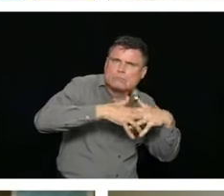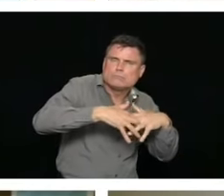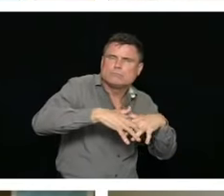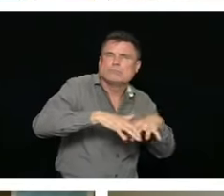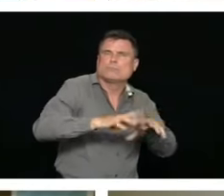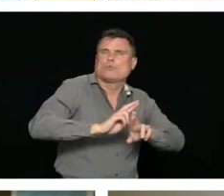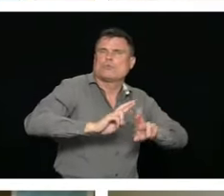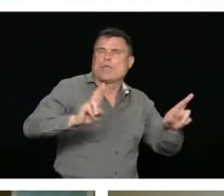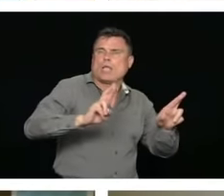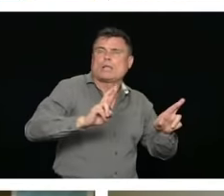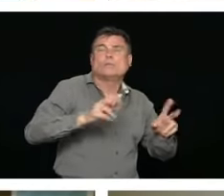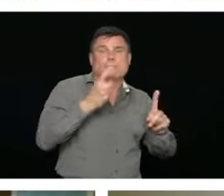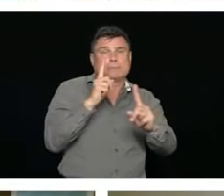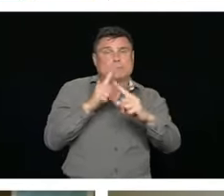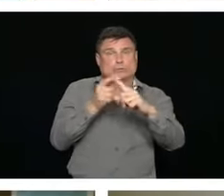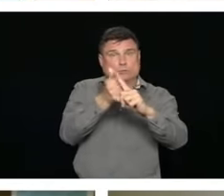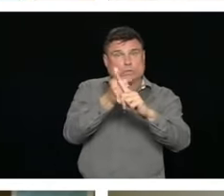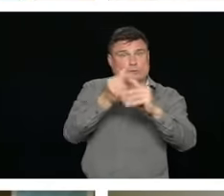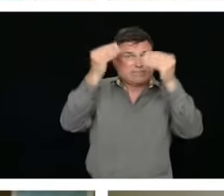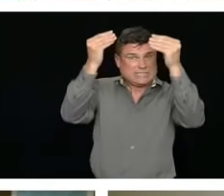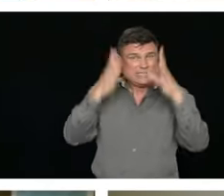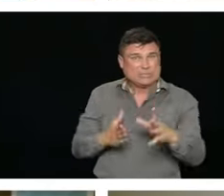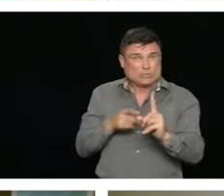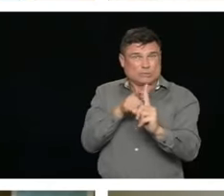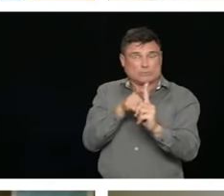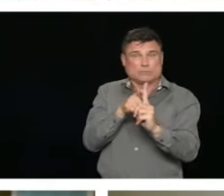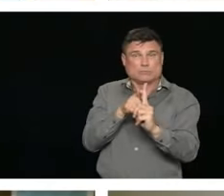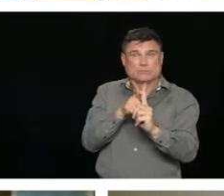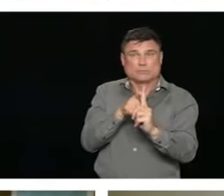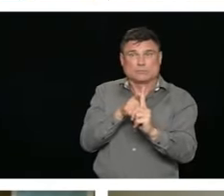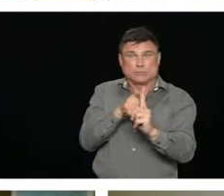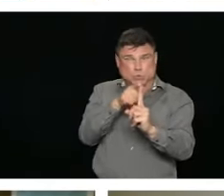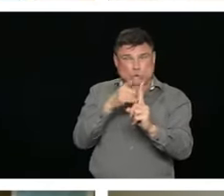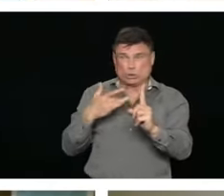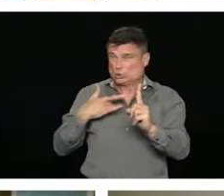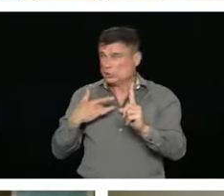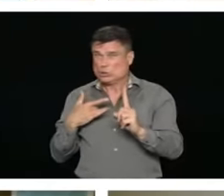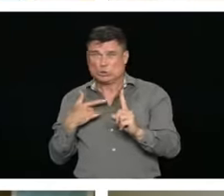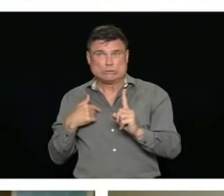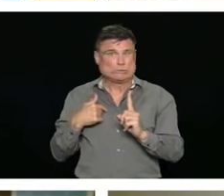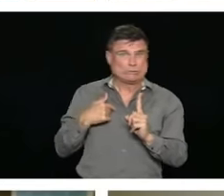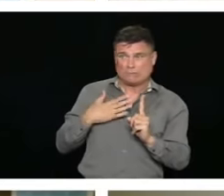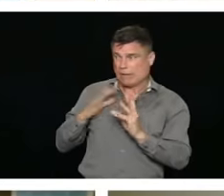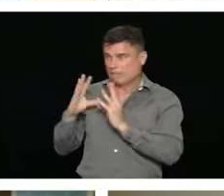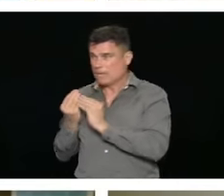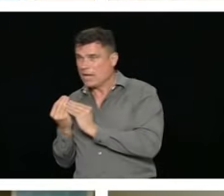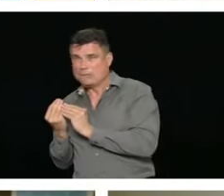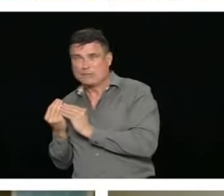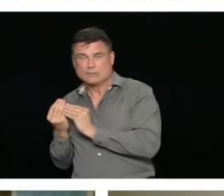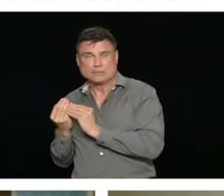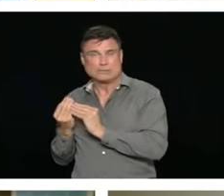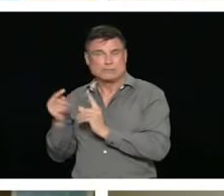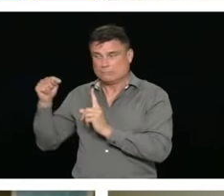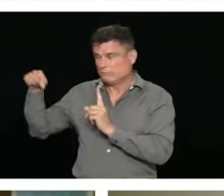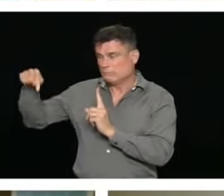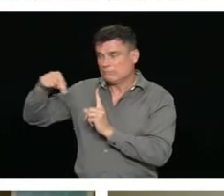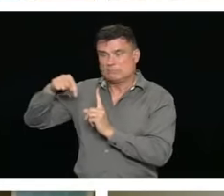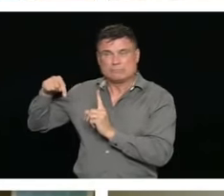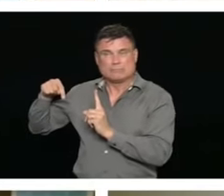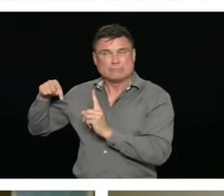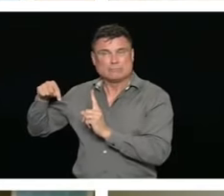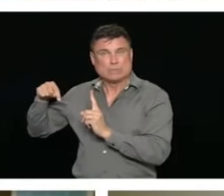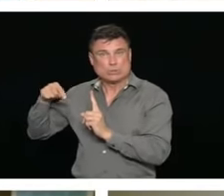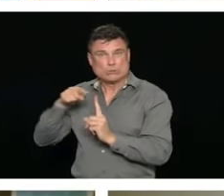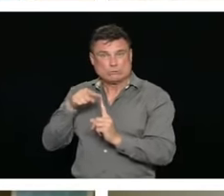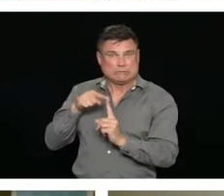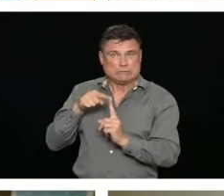and how Michelle can still, can still work and be accommodated if that's possible. So there's all sorts of options